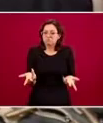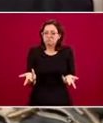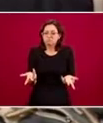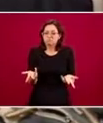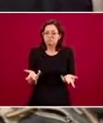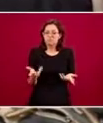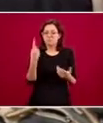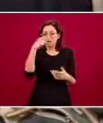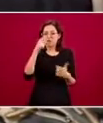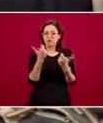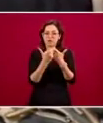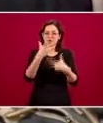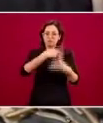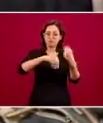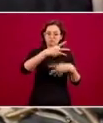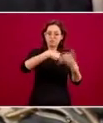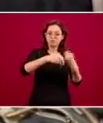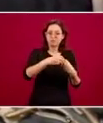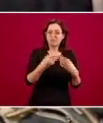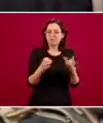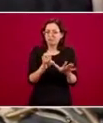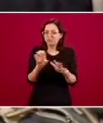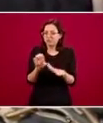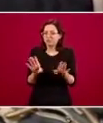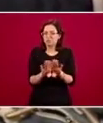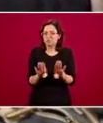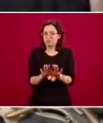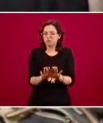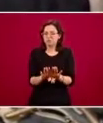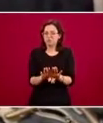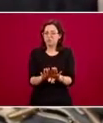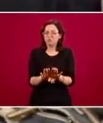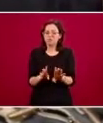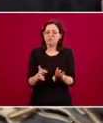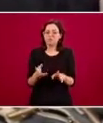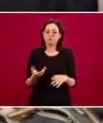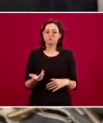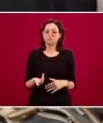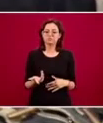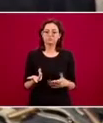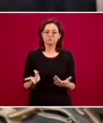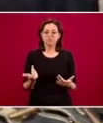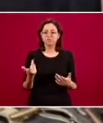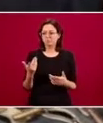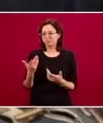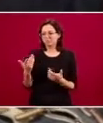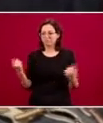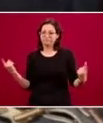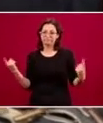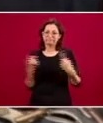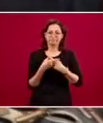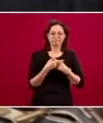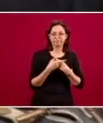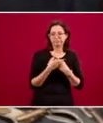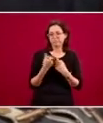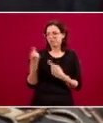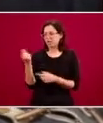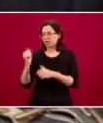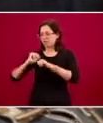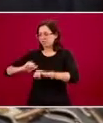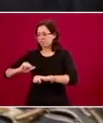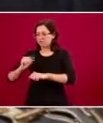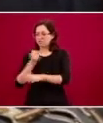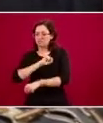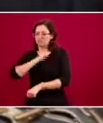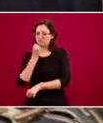moderate their consumption of alcohol. And today we knew that the beer companies restarted the production of beer. So